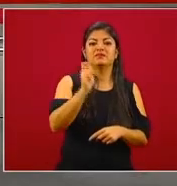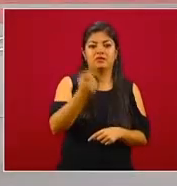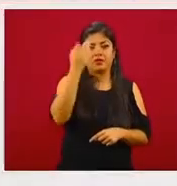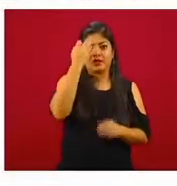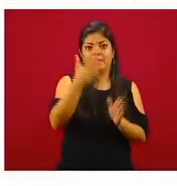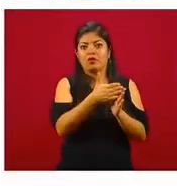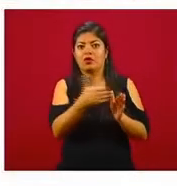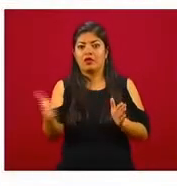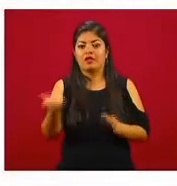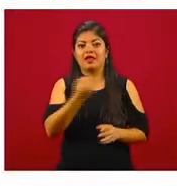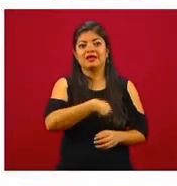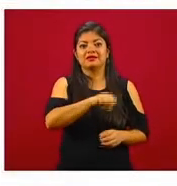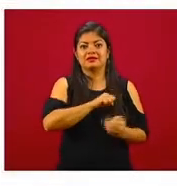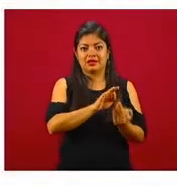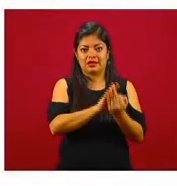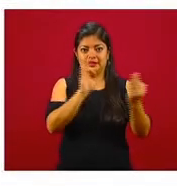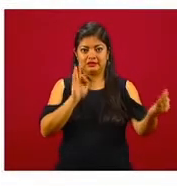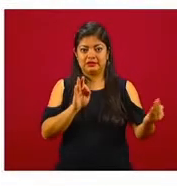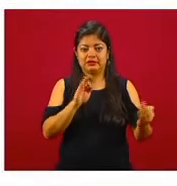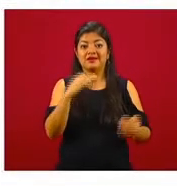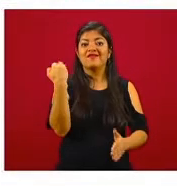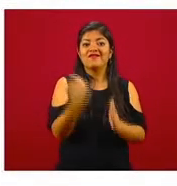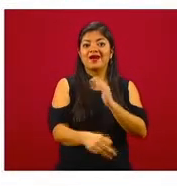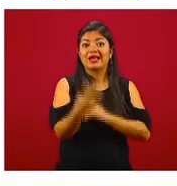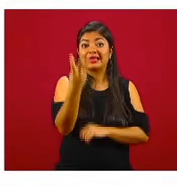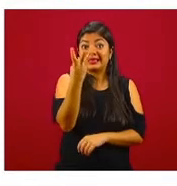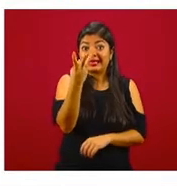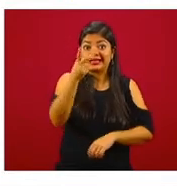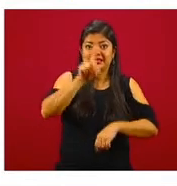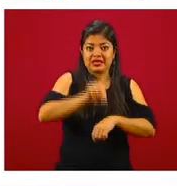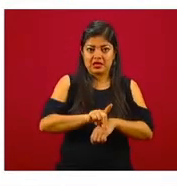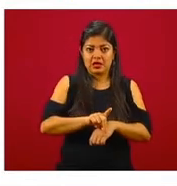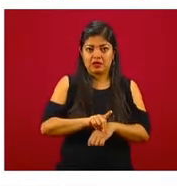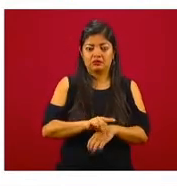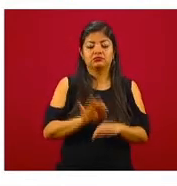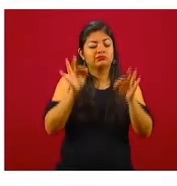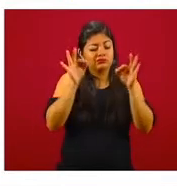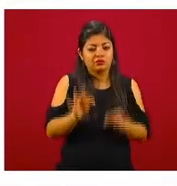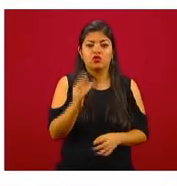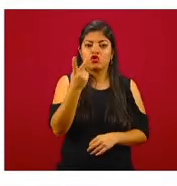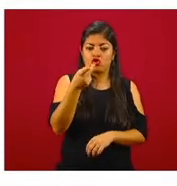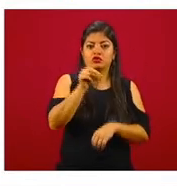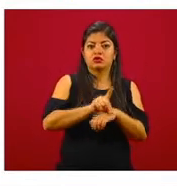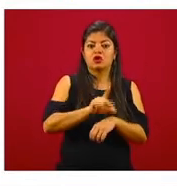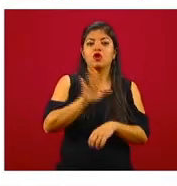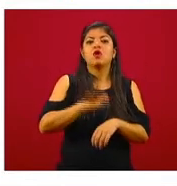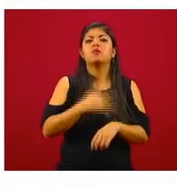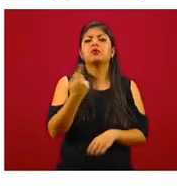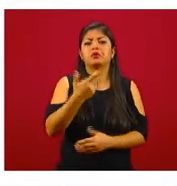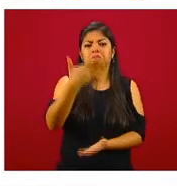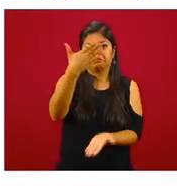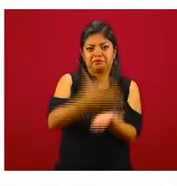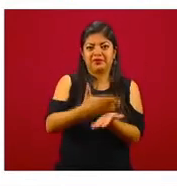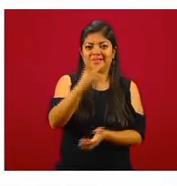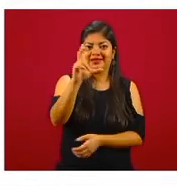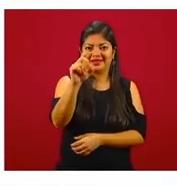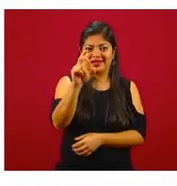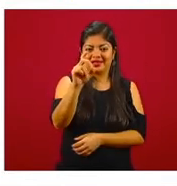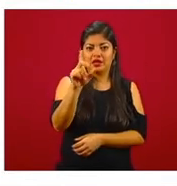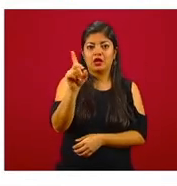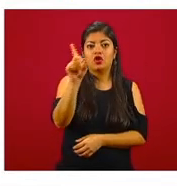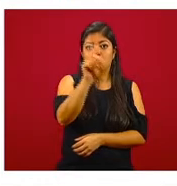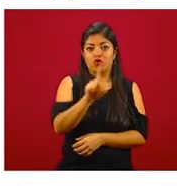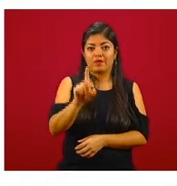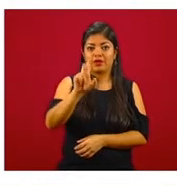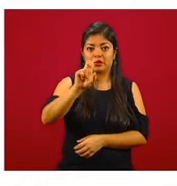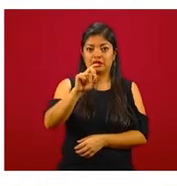Distancia. Nos This is quedan 67 days of the safe tres días, distance formalmente campaign. 2 días, We have porque la 3 jornada days termina el left, 30, el domingo officially